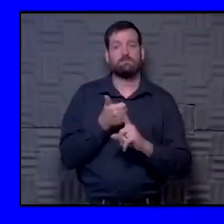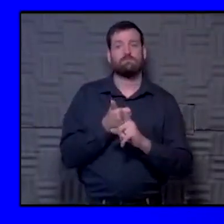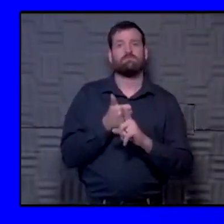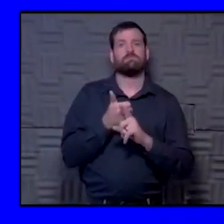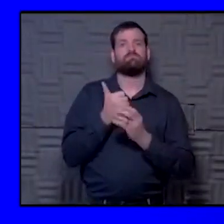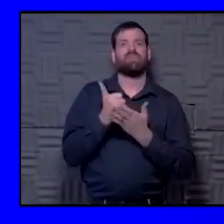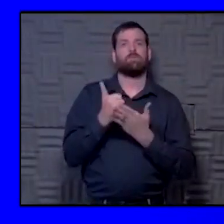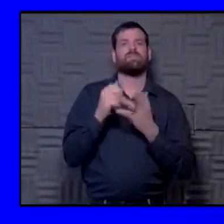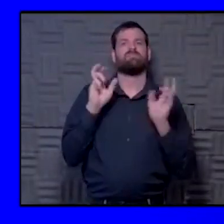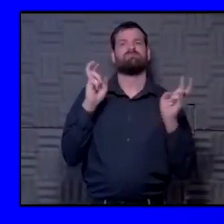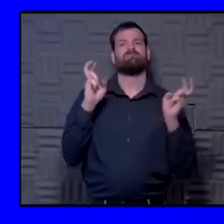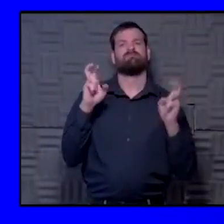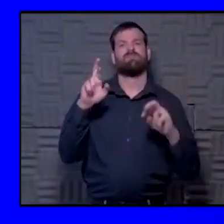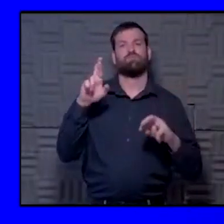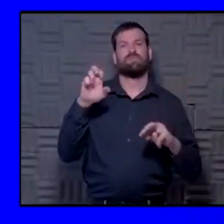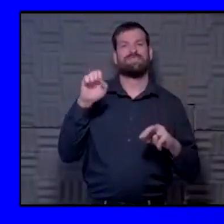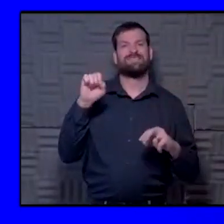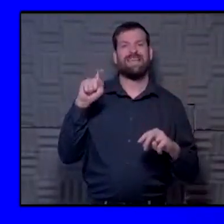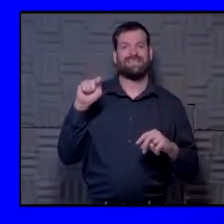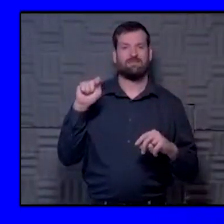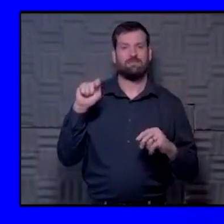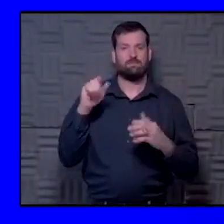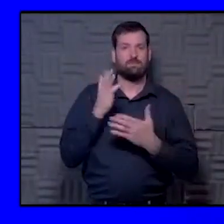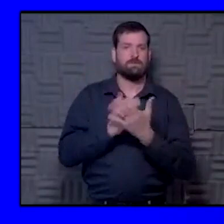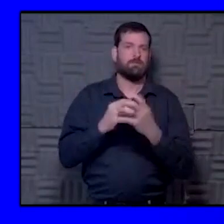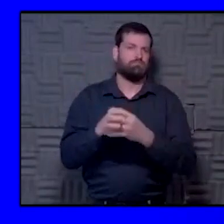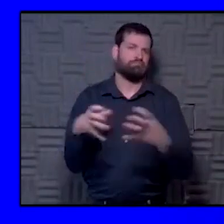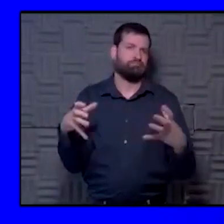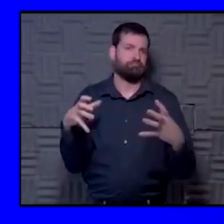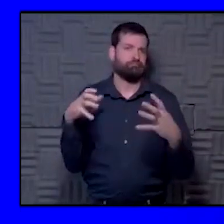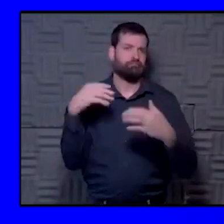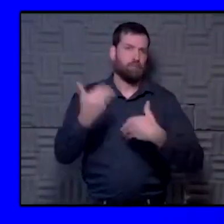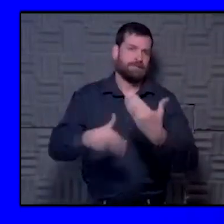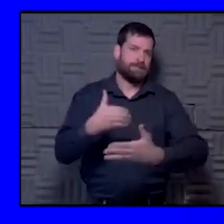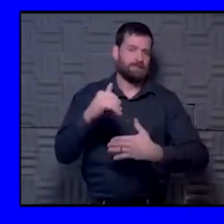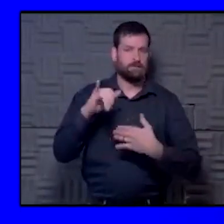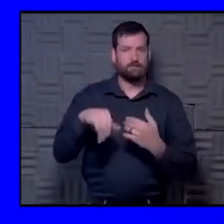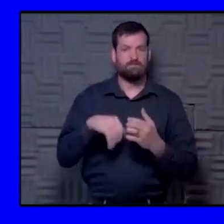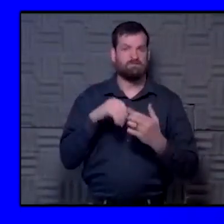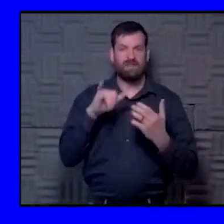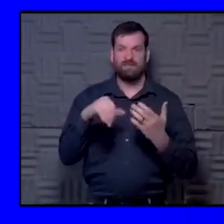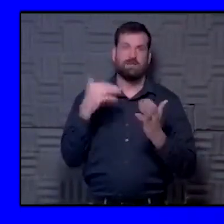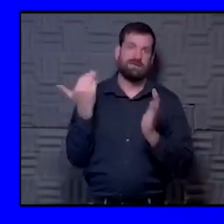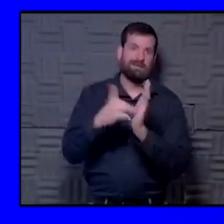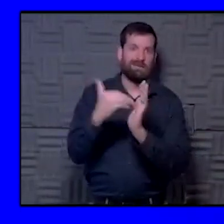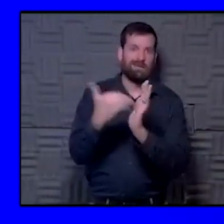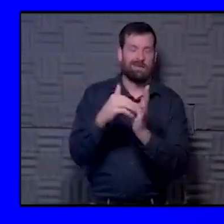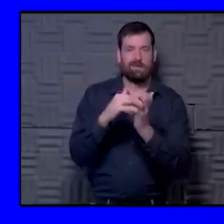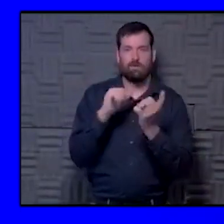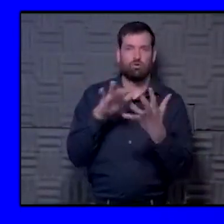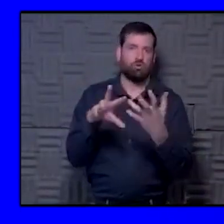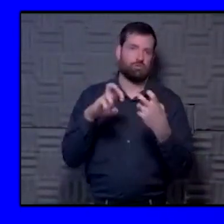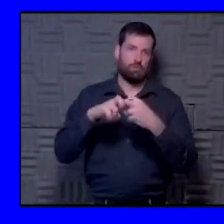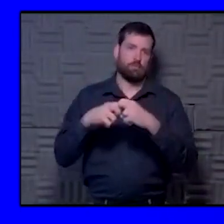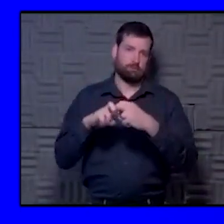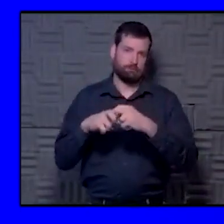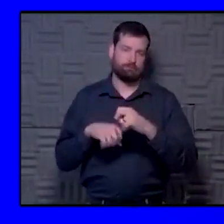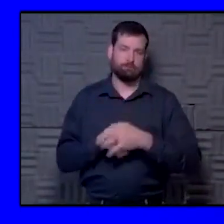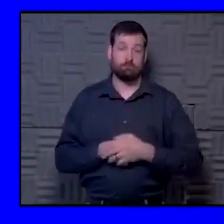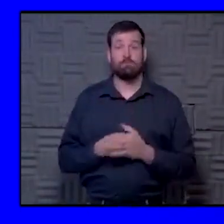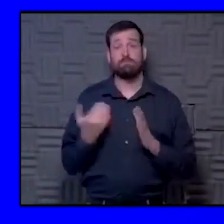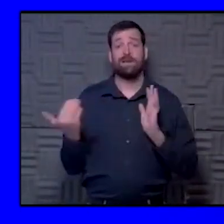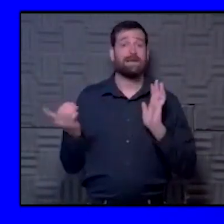of reset some of that continued inflammatory process or some of that mechanism that is continuing to cause those long haul symptoms.